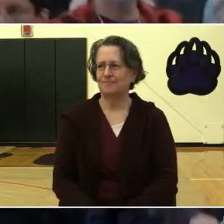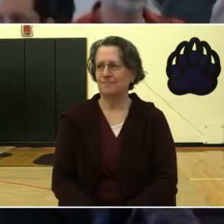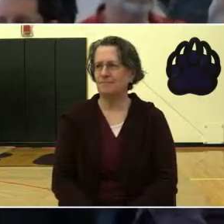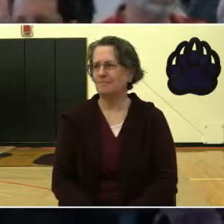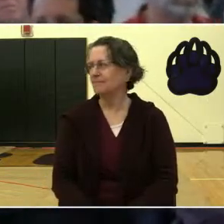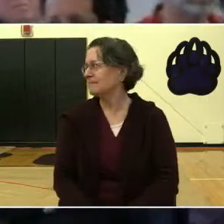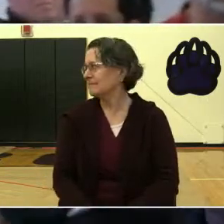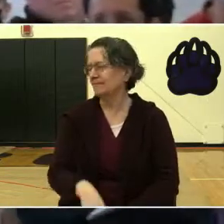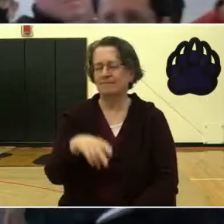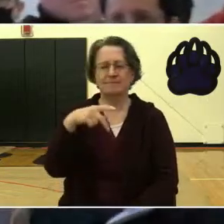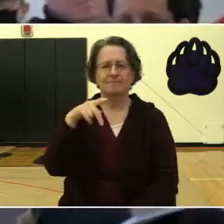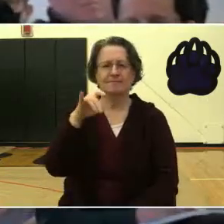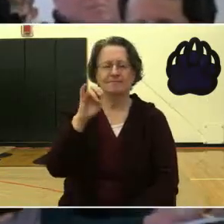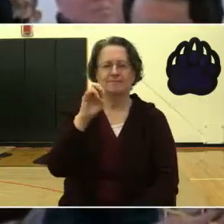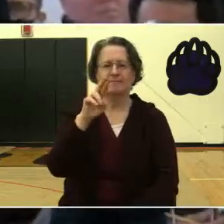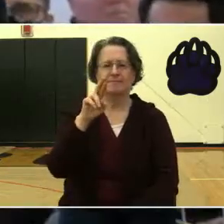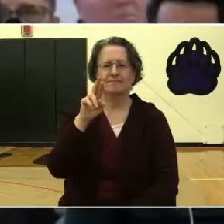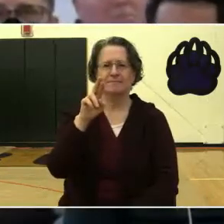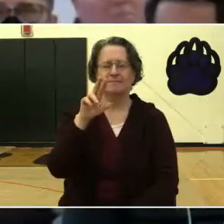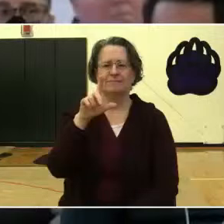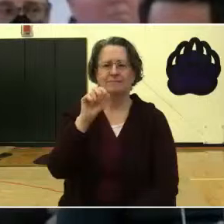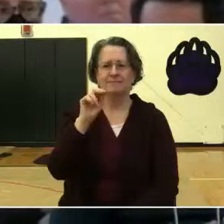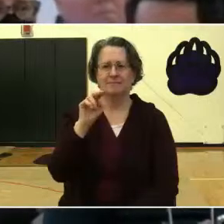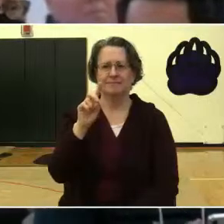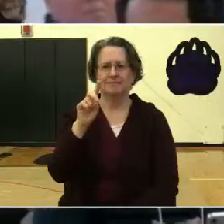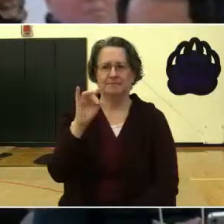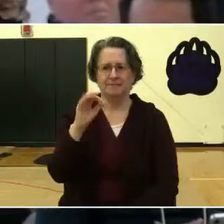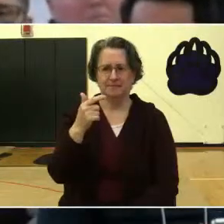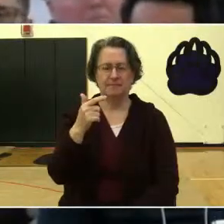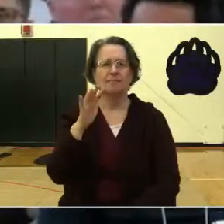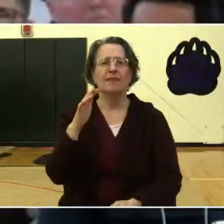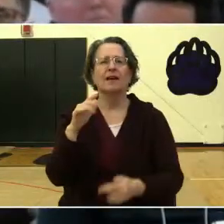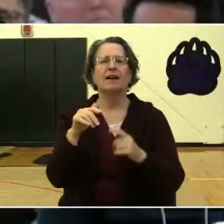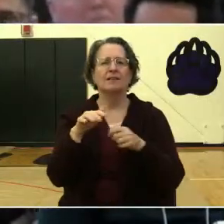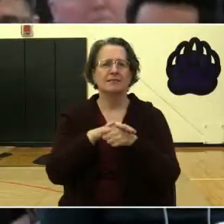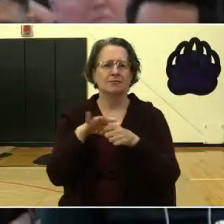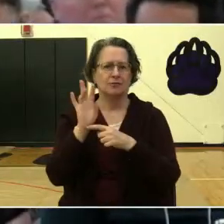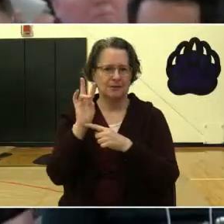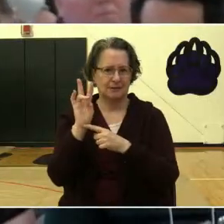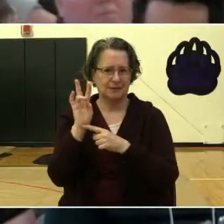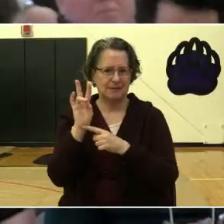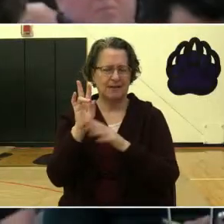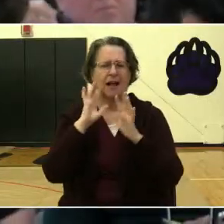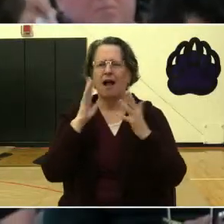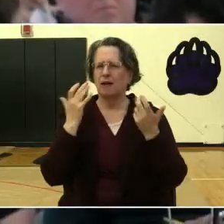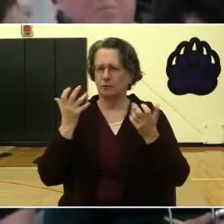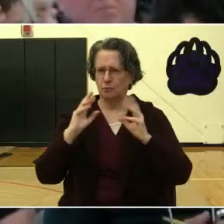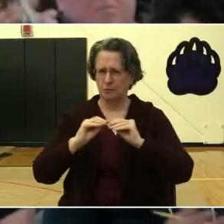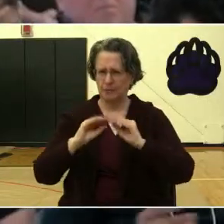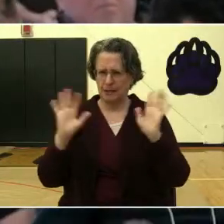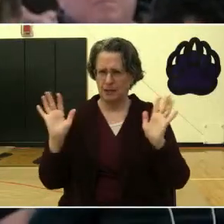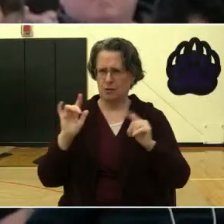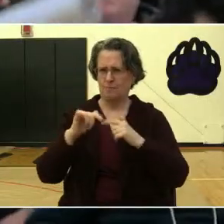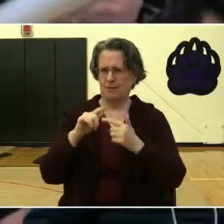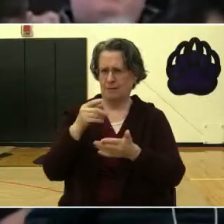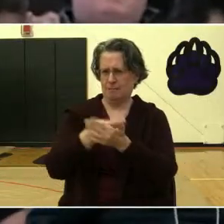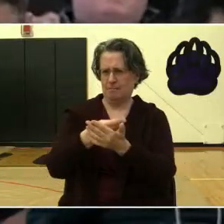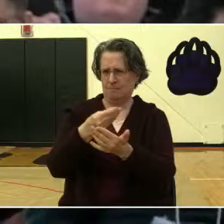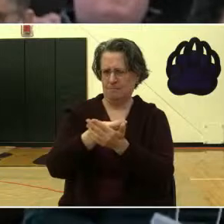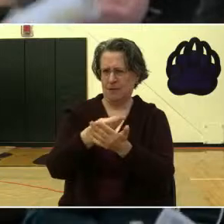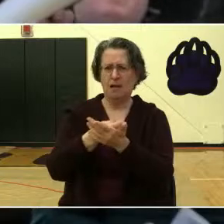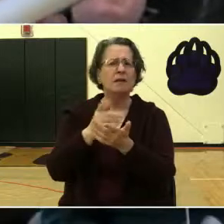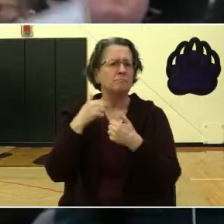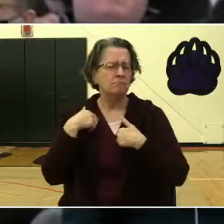Pier Landry district 7 just want to get total clarification on the expenditure of these funds um I'm all in